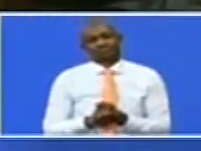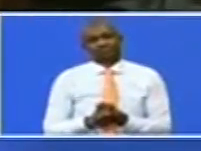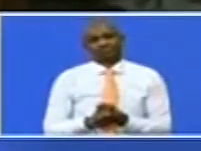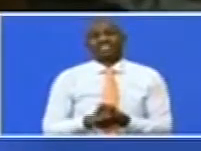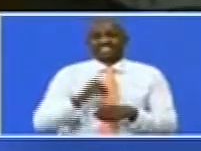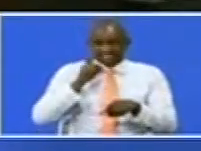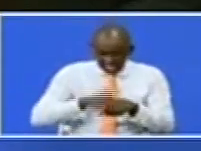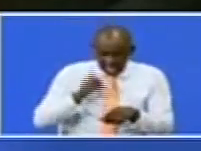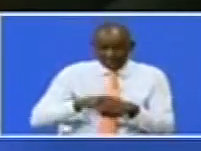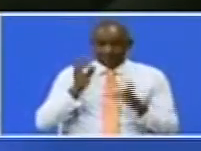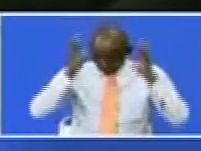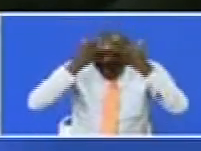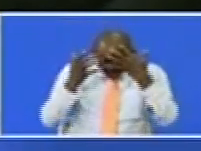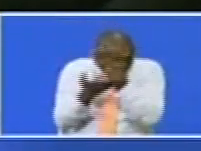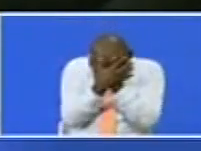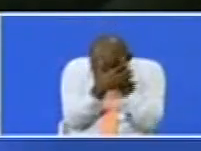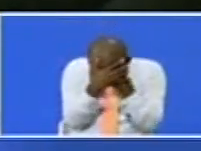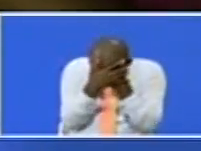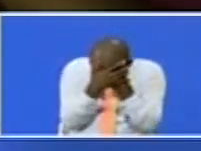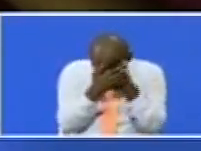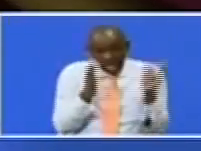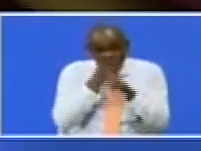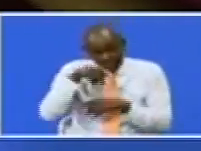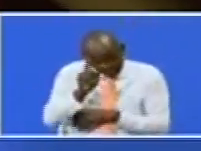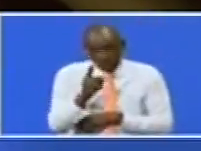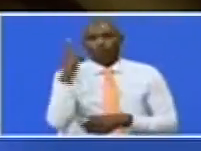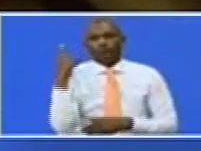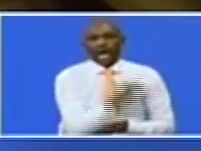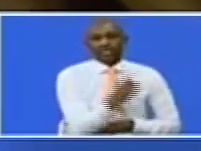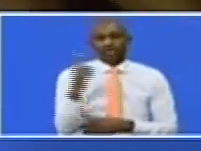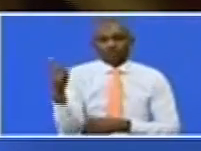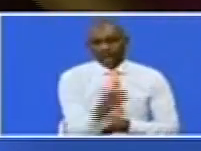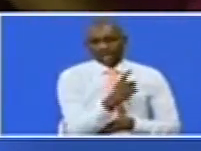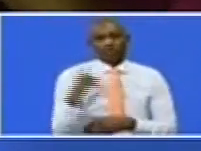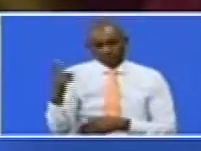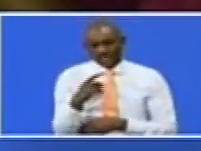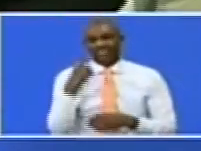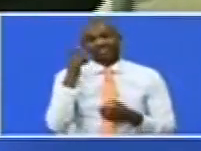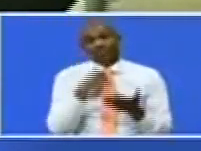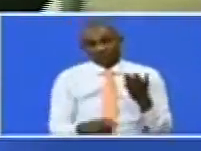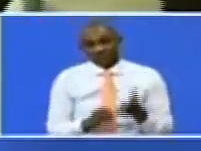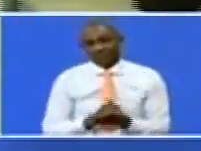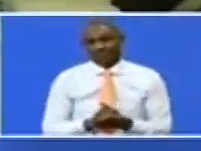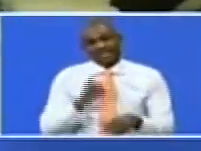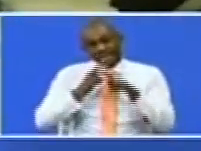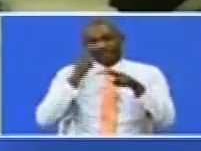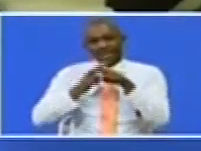As sweaters and scarves hide their barefaced expressions, one by one their names were called out.